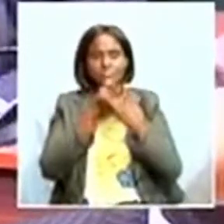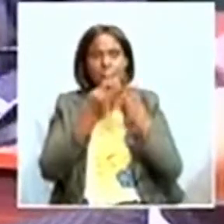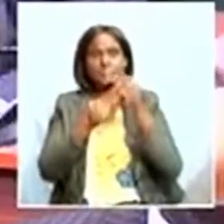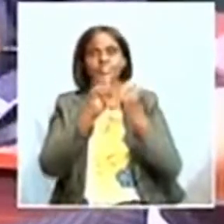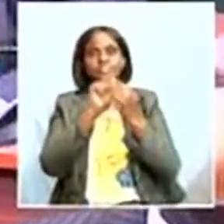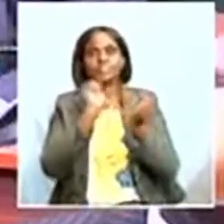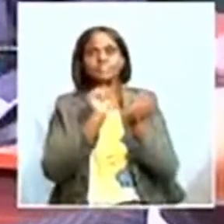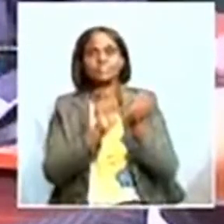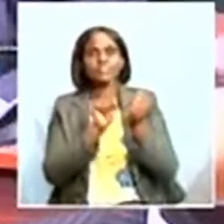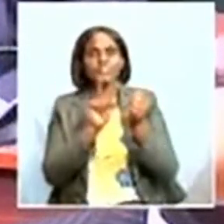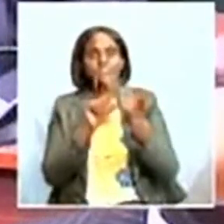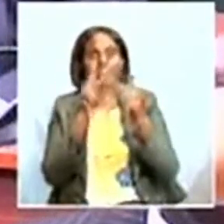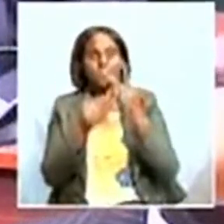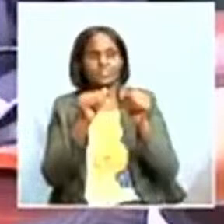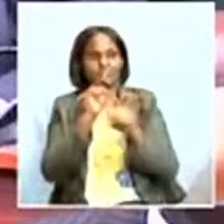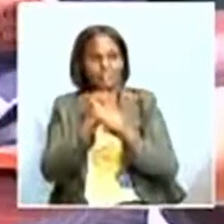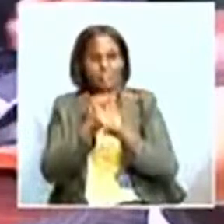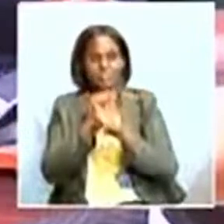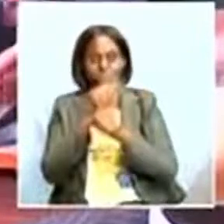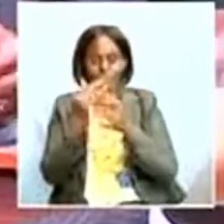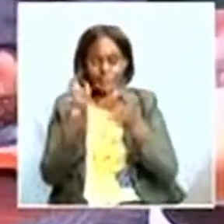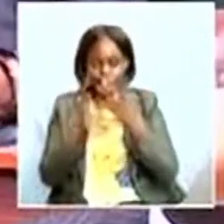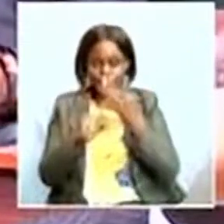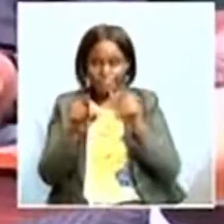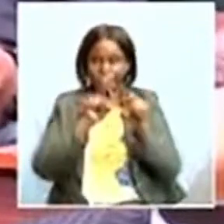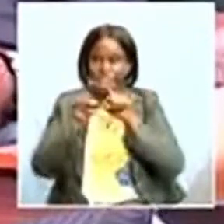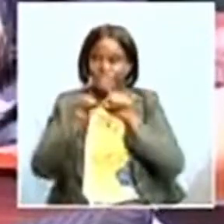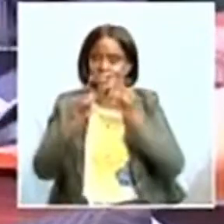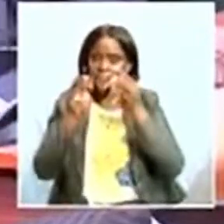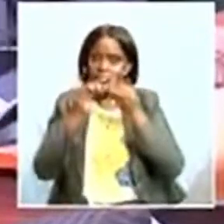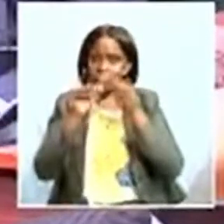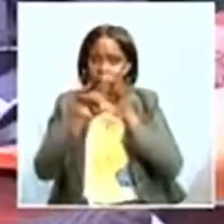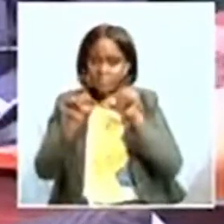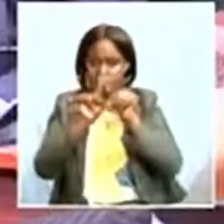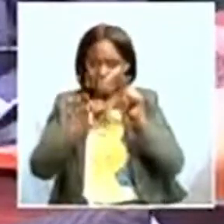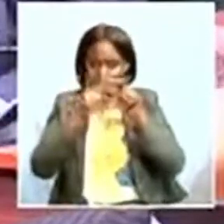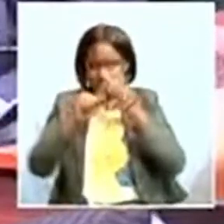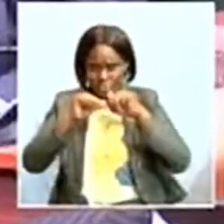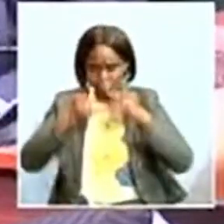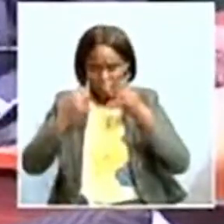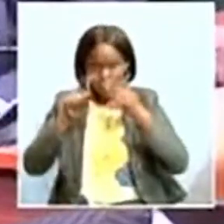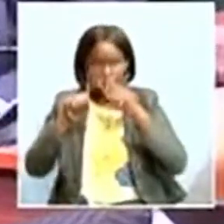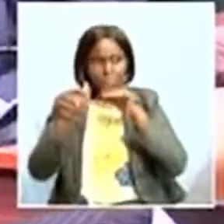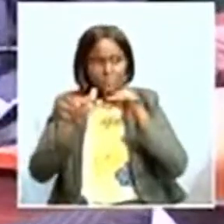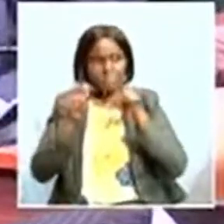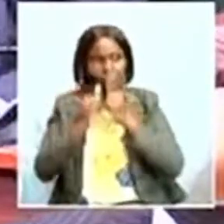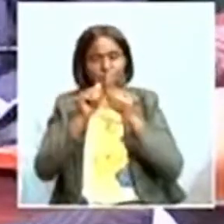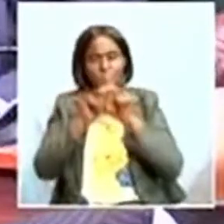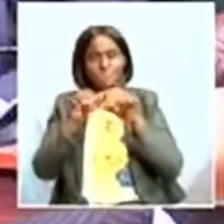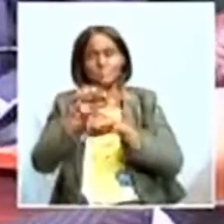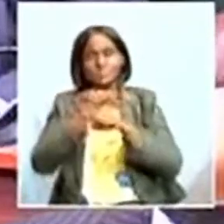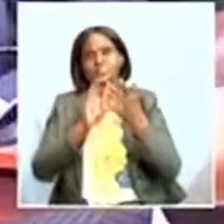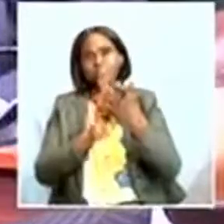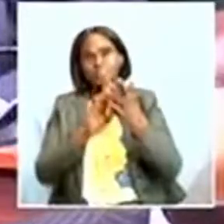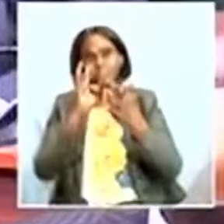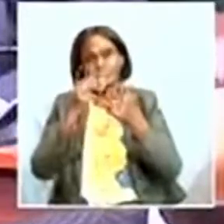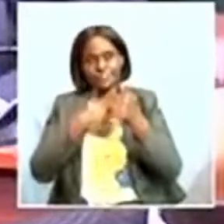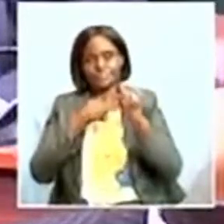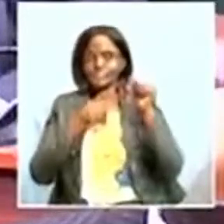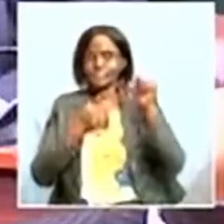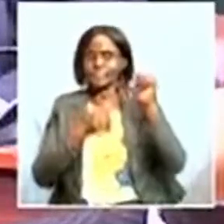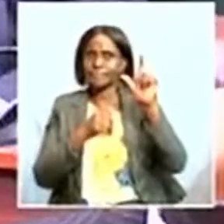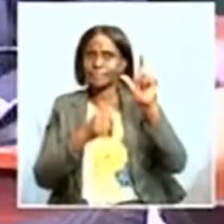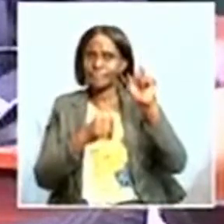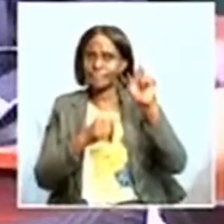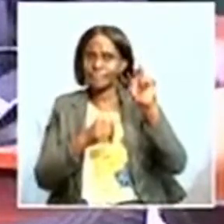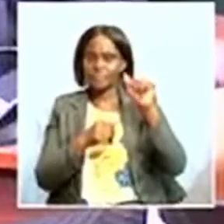diploma. So do something, a bridging, what? And this is what we're trying to avoid. So within a secondary school, we have A-levels,